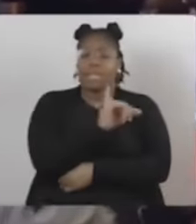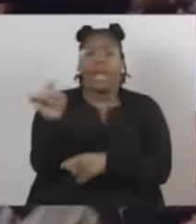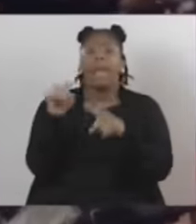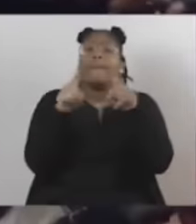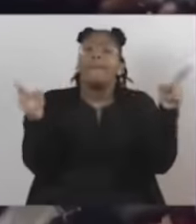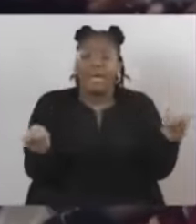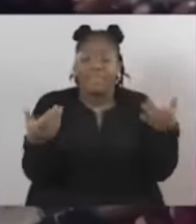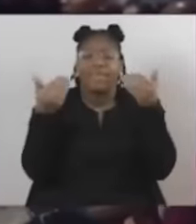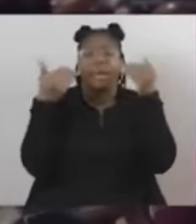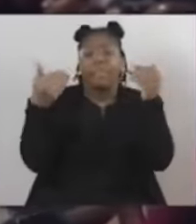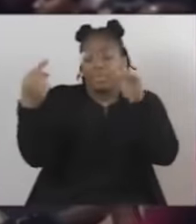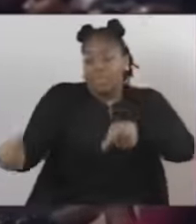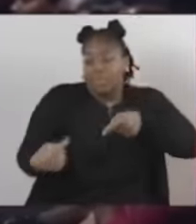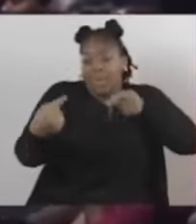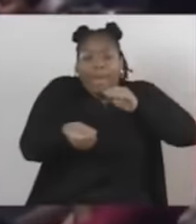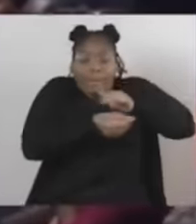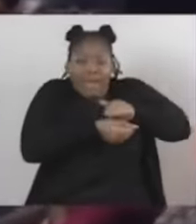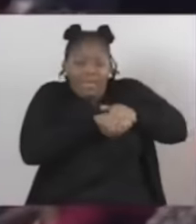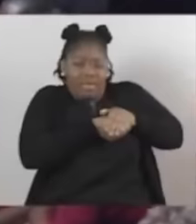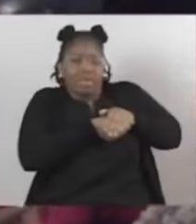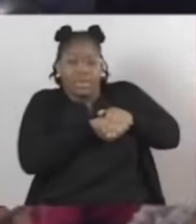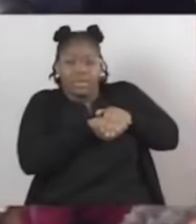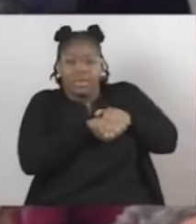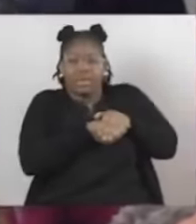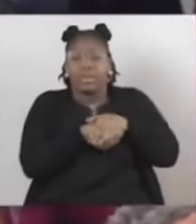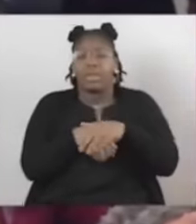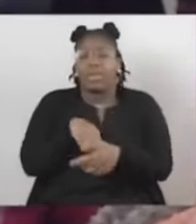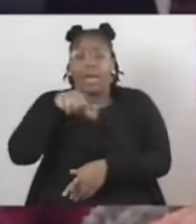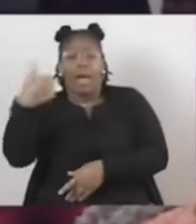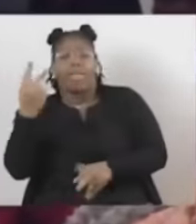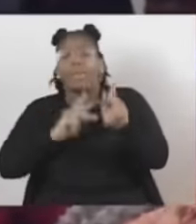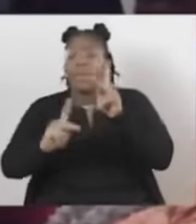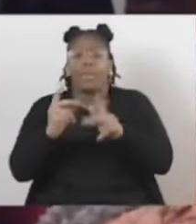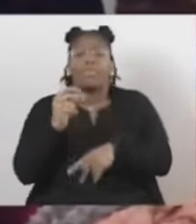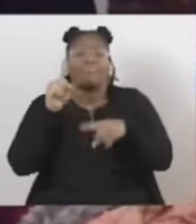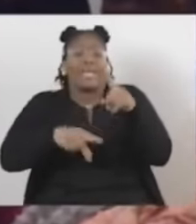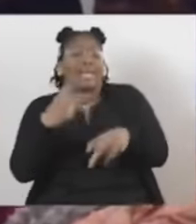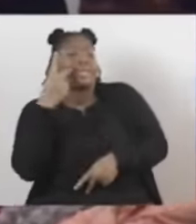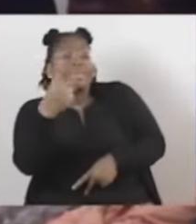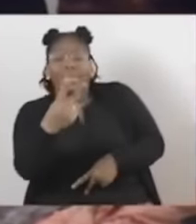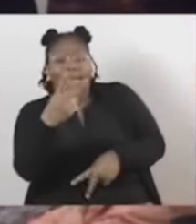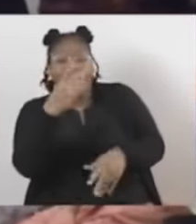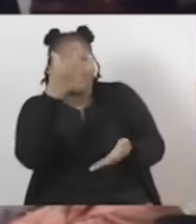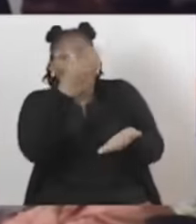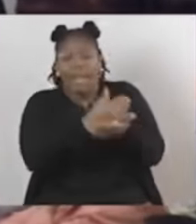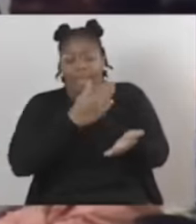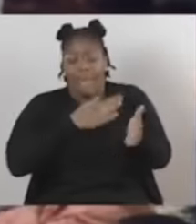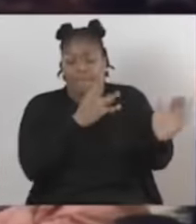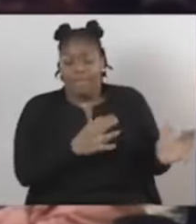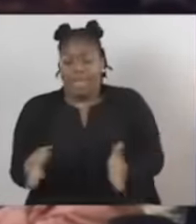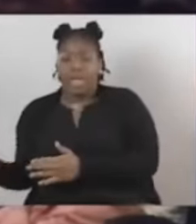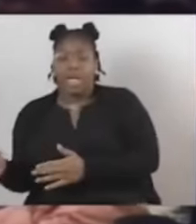the courtyard where those who exposed you could not stop what I'm trying to do in you, and you